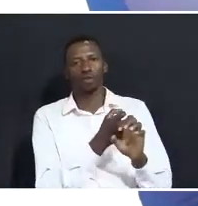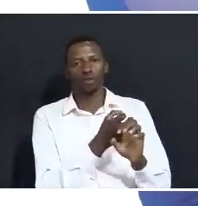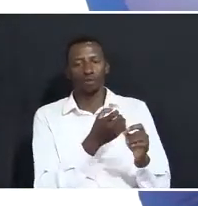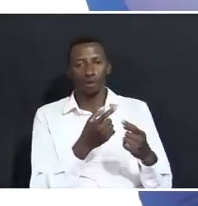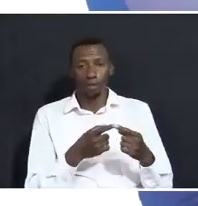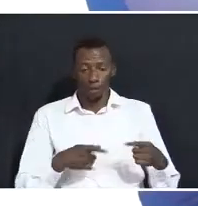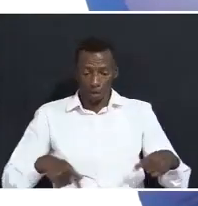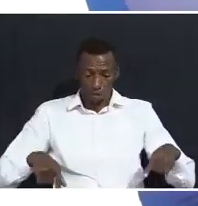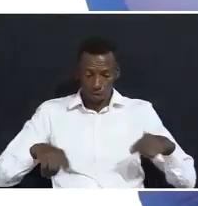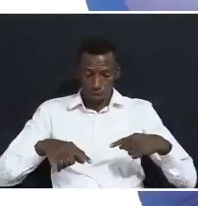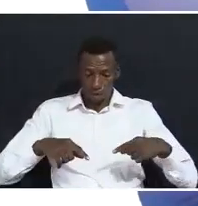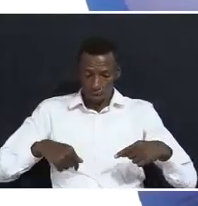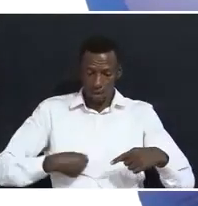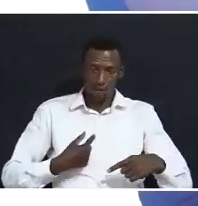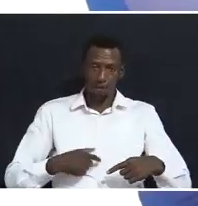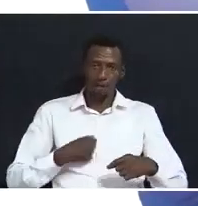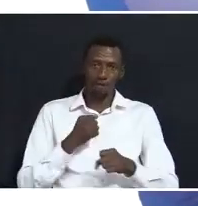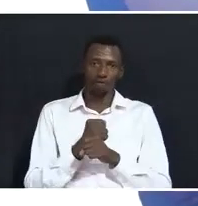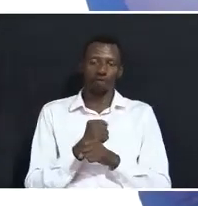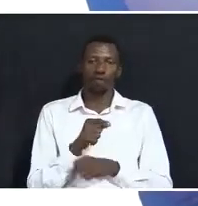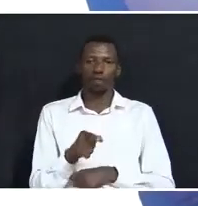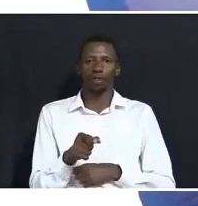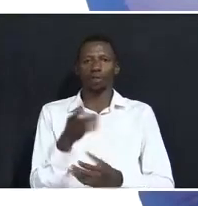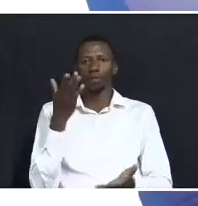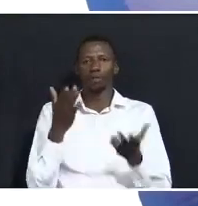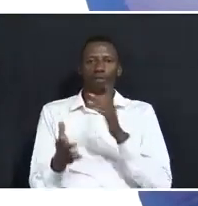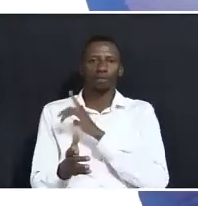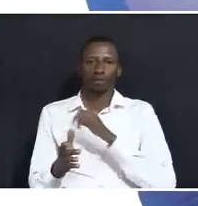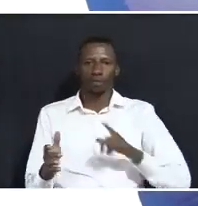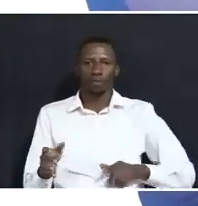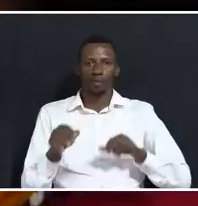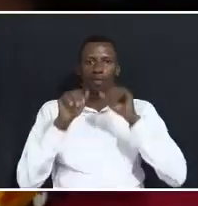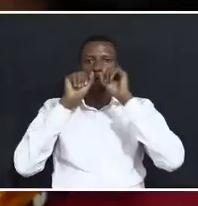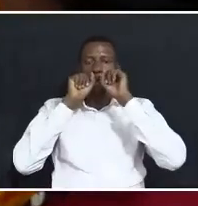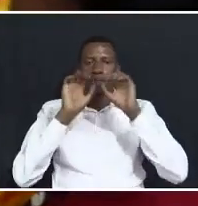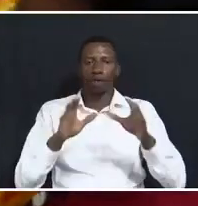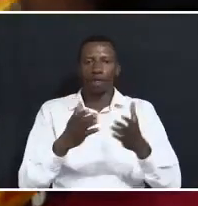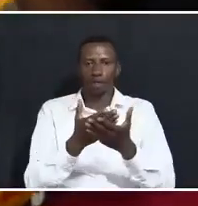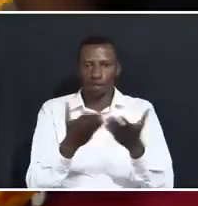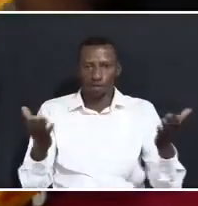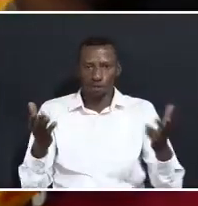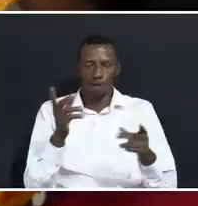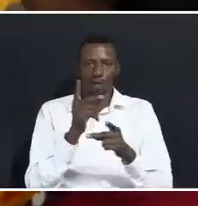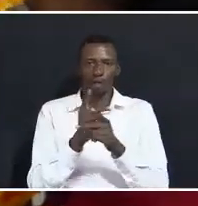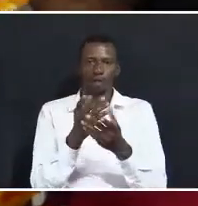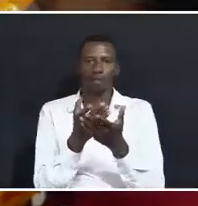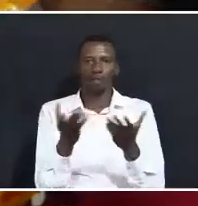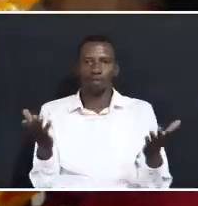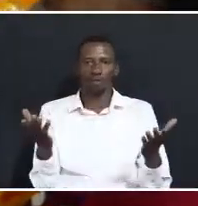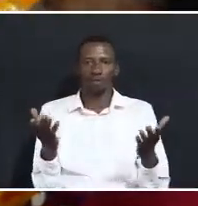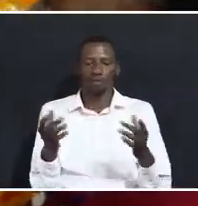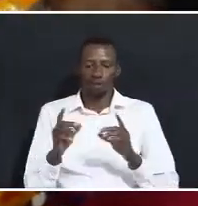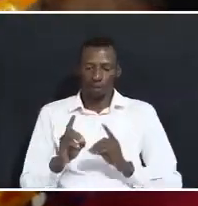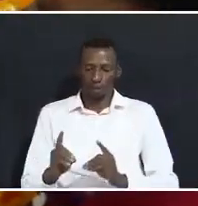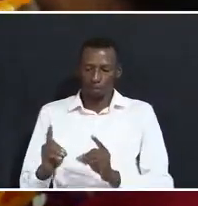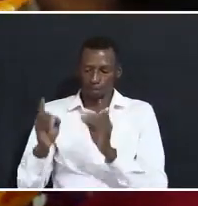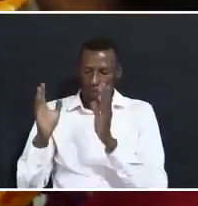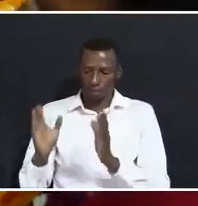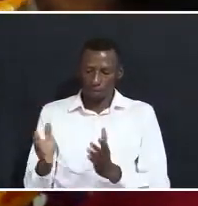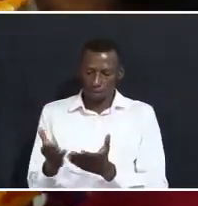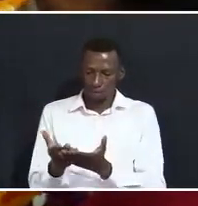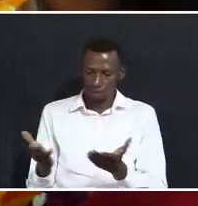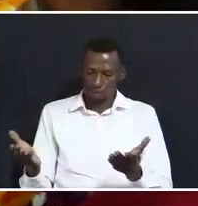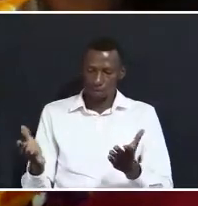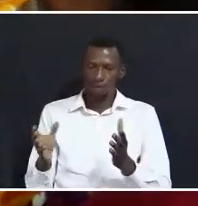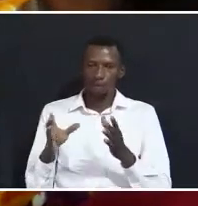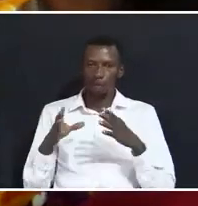the ones doing it ourselves. The Lord bless you and keep you. The disciples accepted Jesus